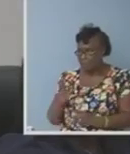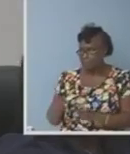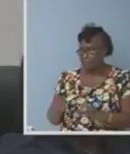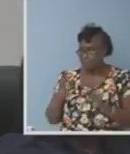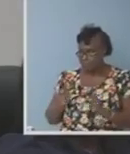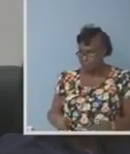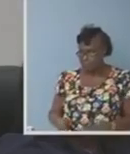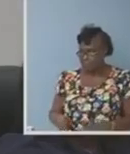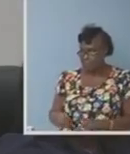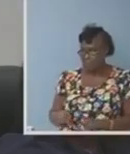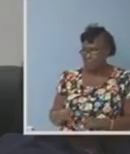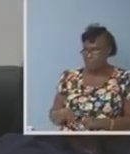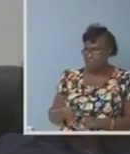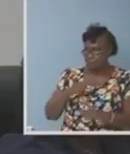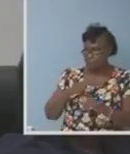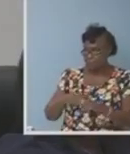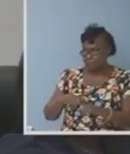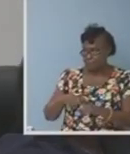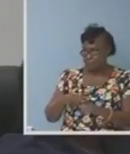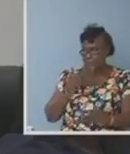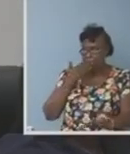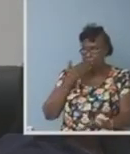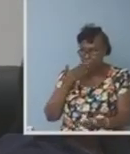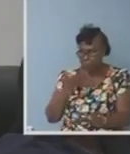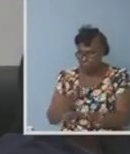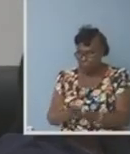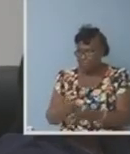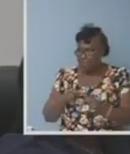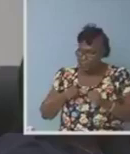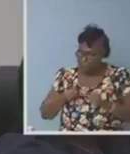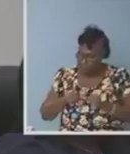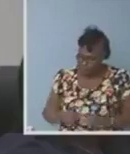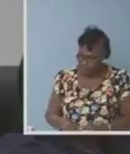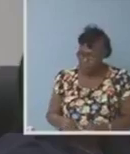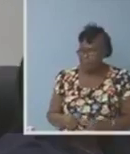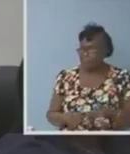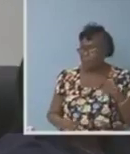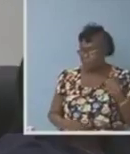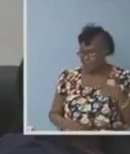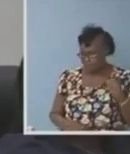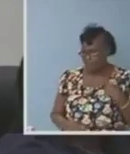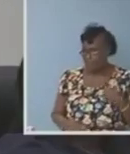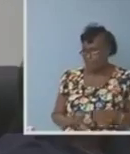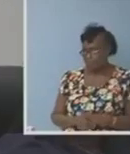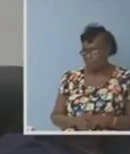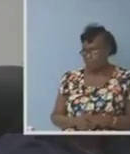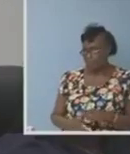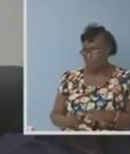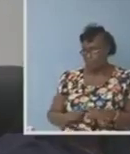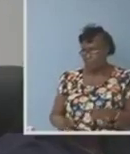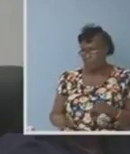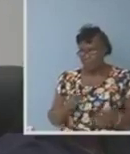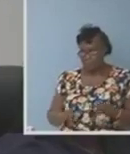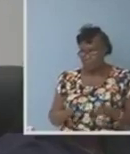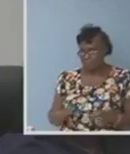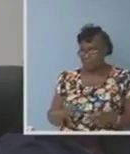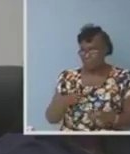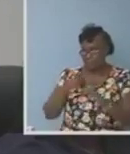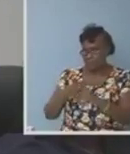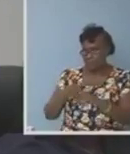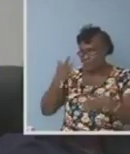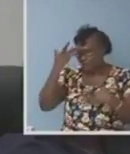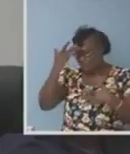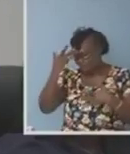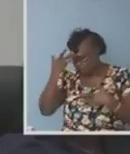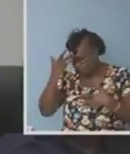can adequately be monitored in Tobago and only if they become ill. Now, this really is an accommodation for the Ministry of